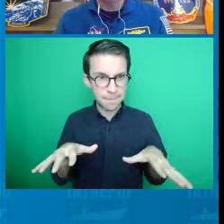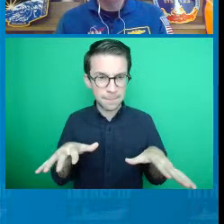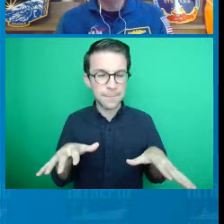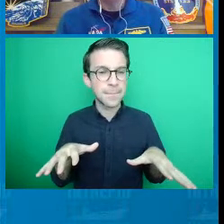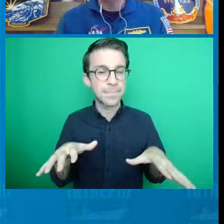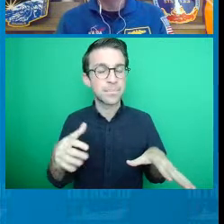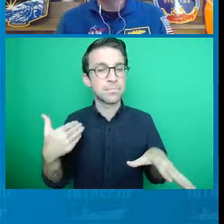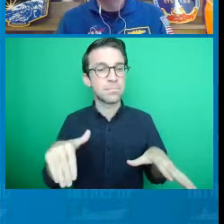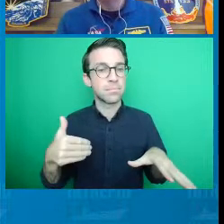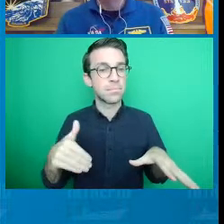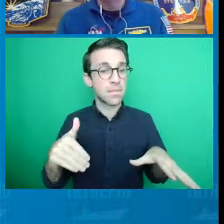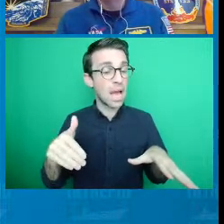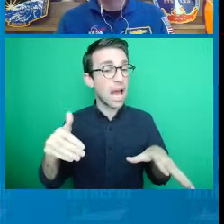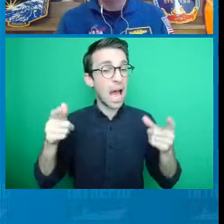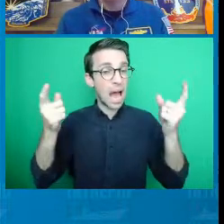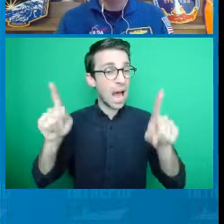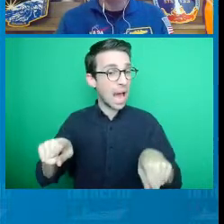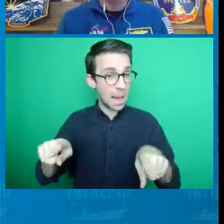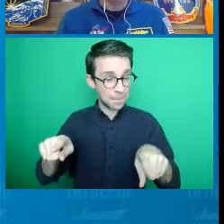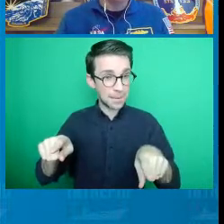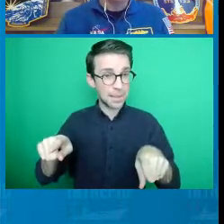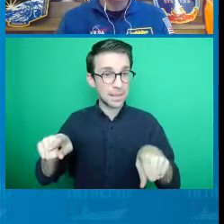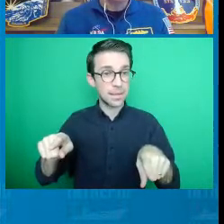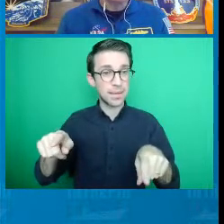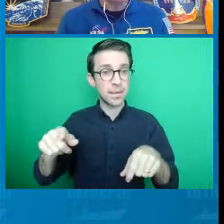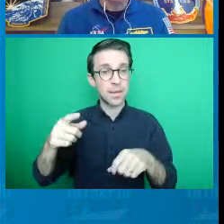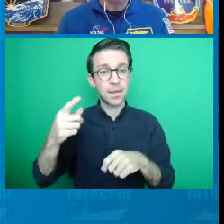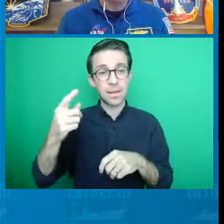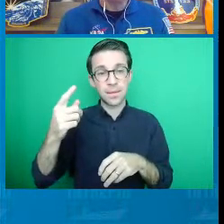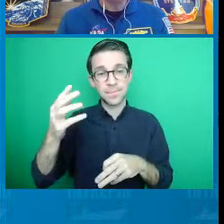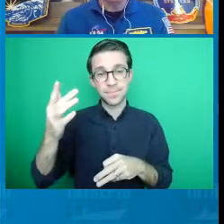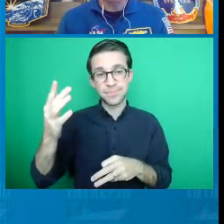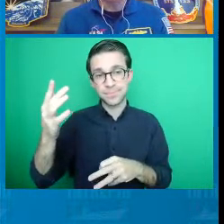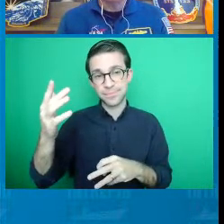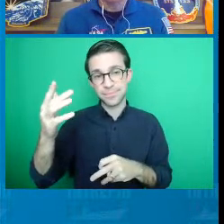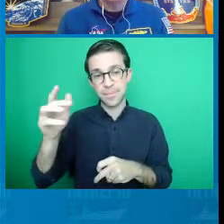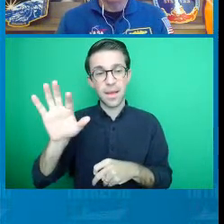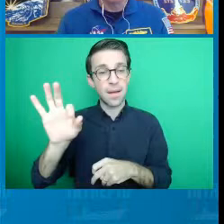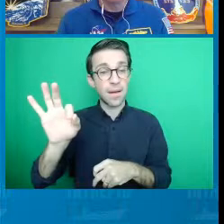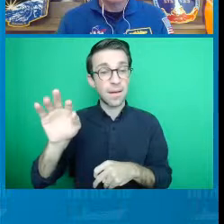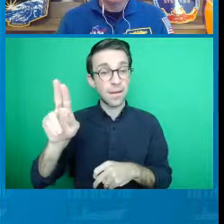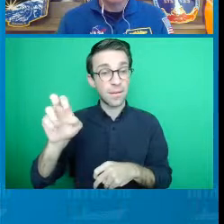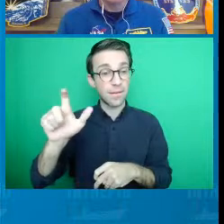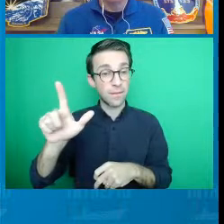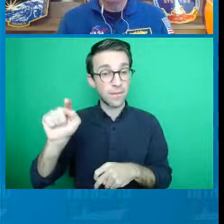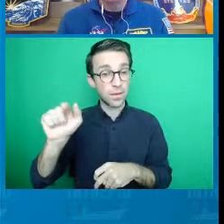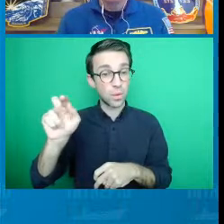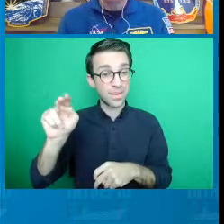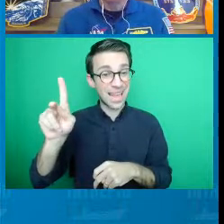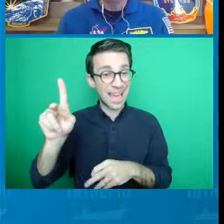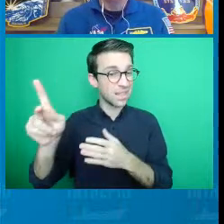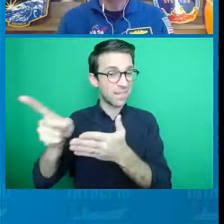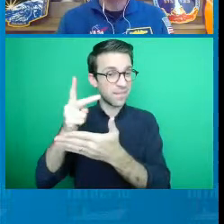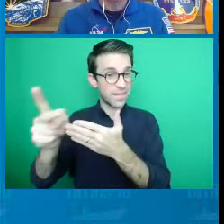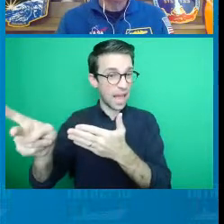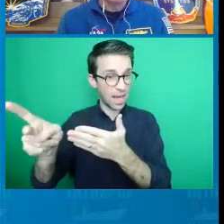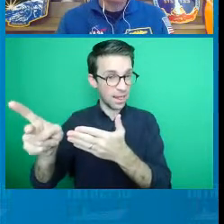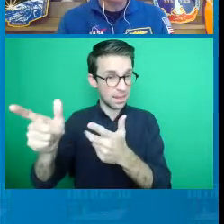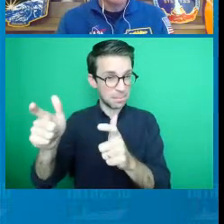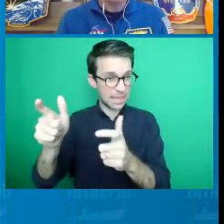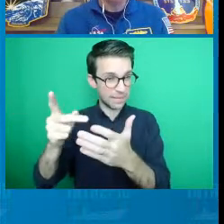there was a major failure of the fuel tank for the space shuttle. So this